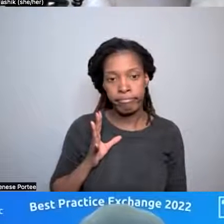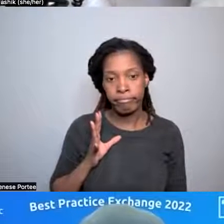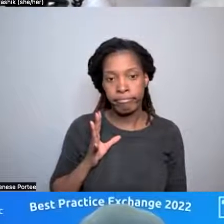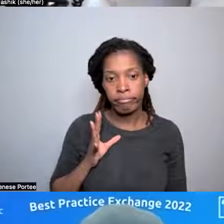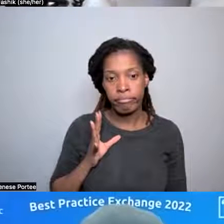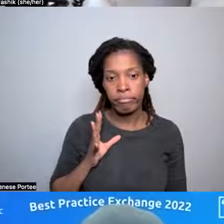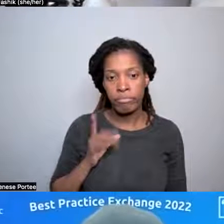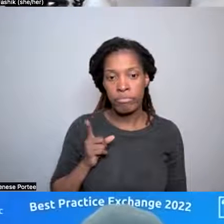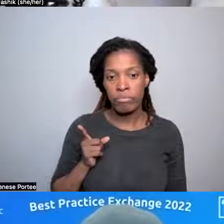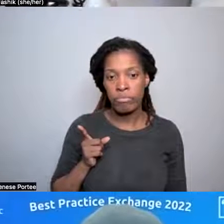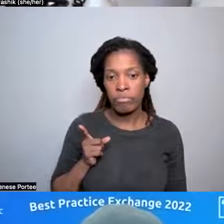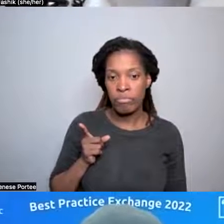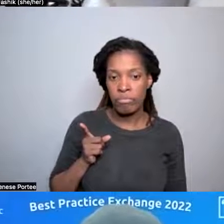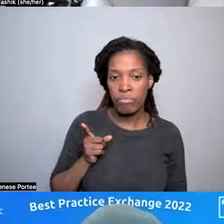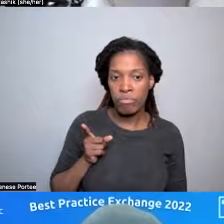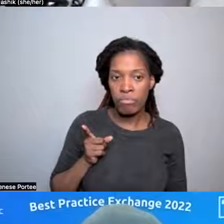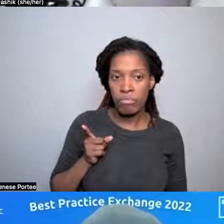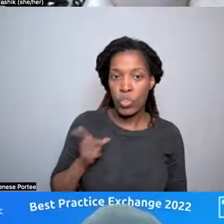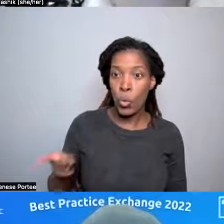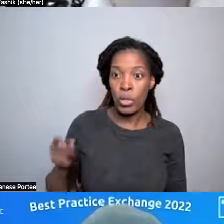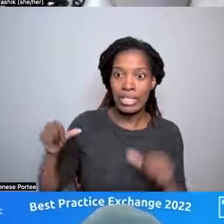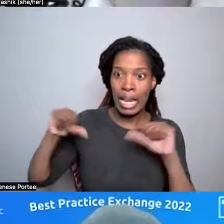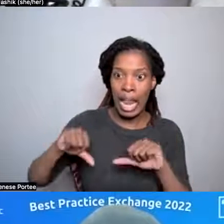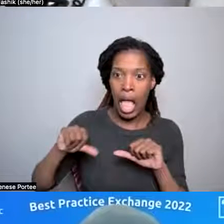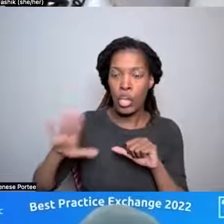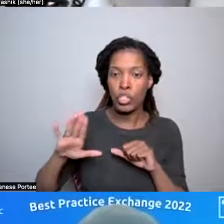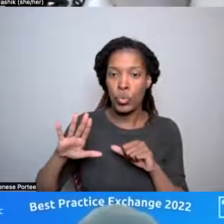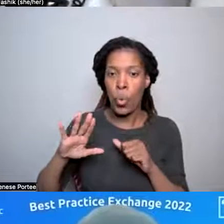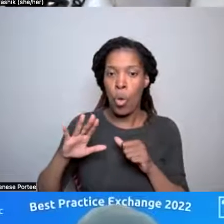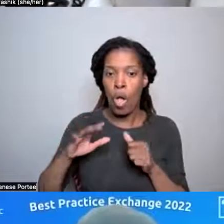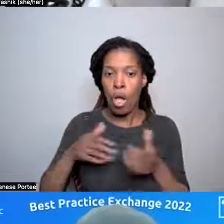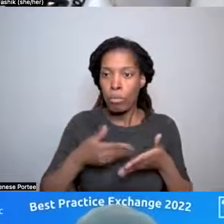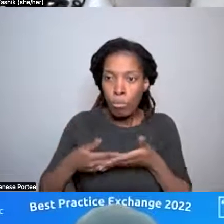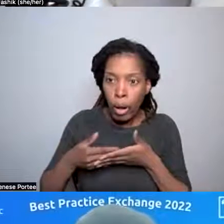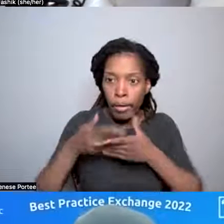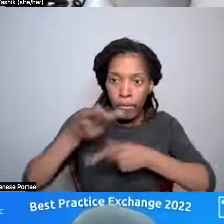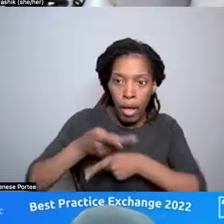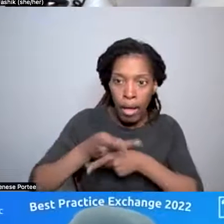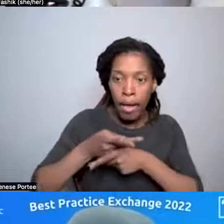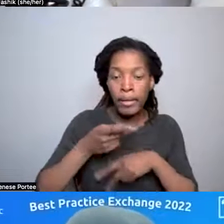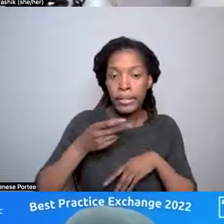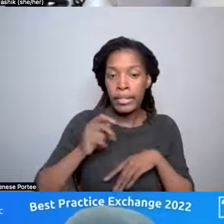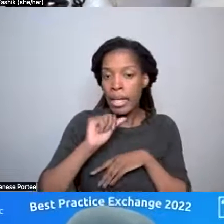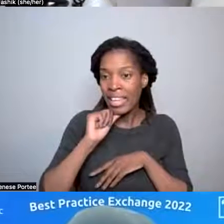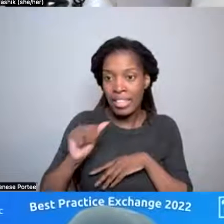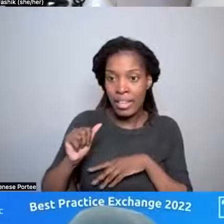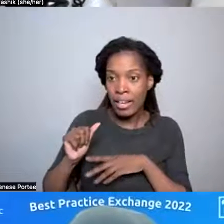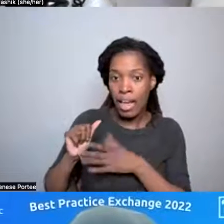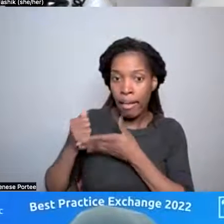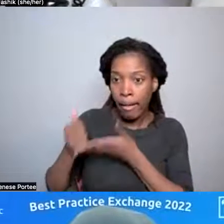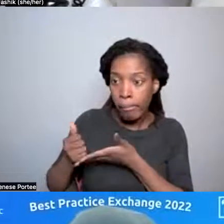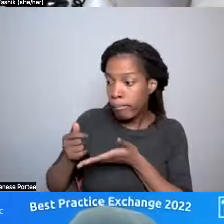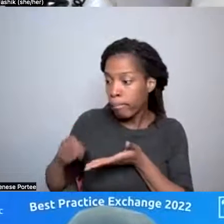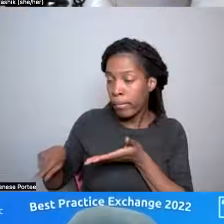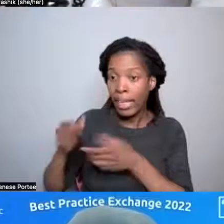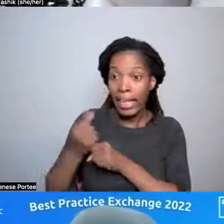sexual reproductive health right. Even you are not entitled to get married or